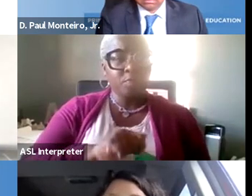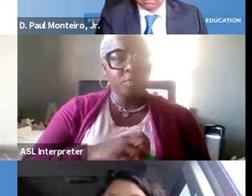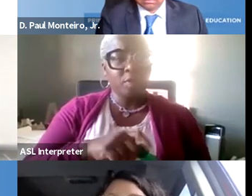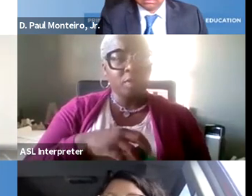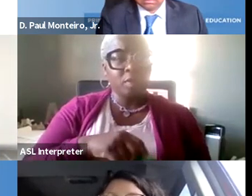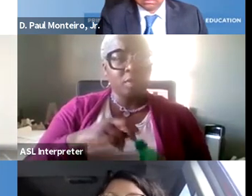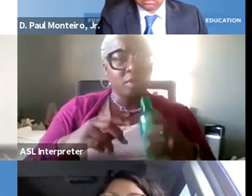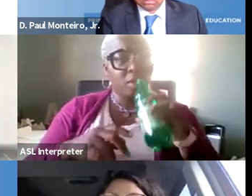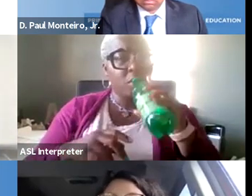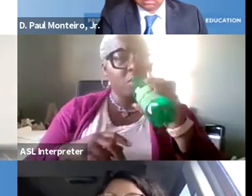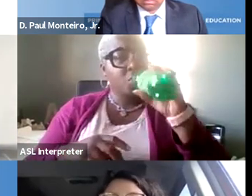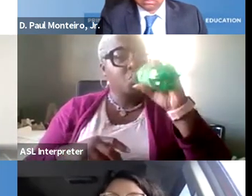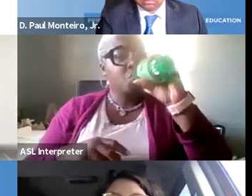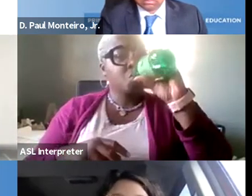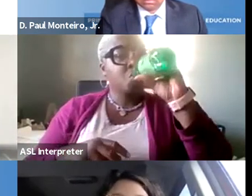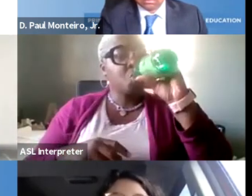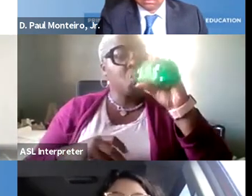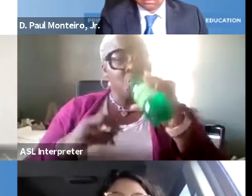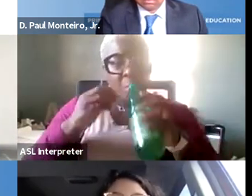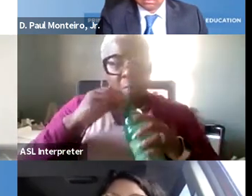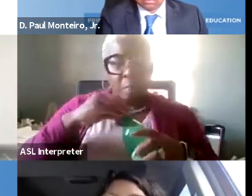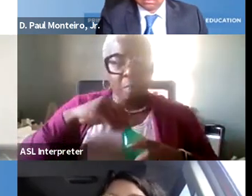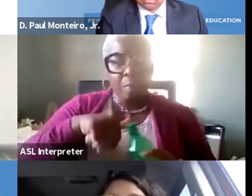Narr. Ms. Carolyn Narr?